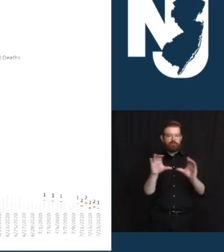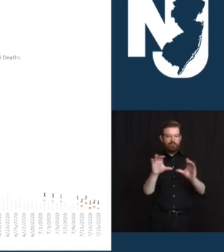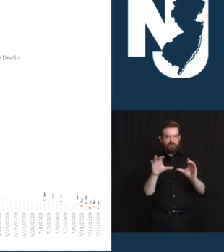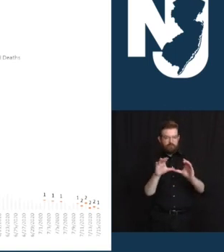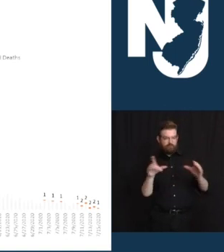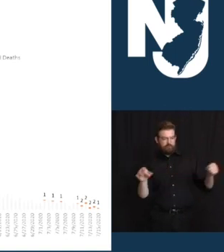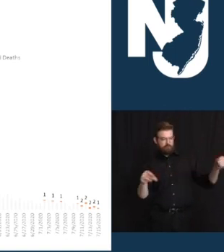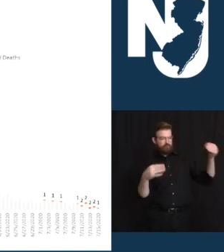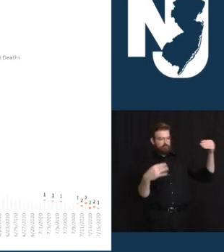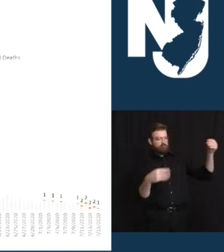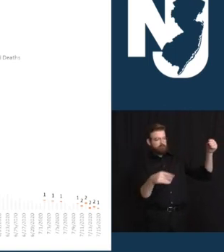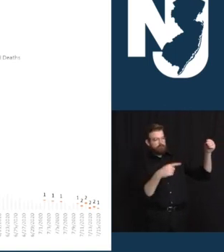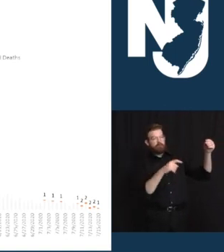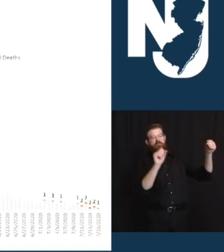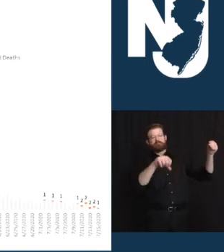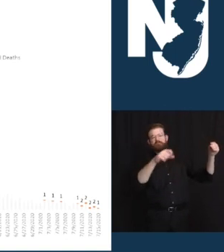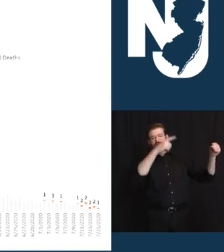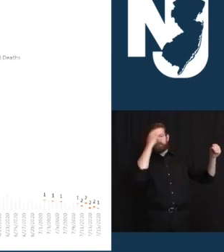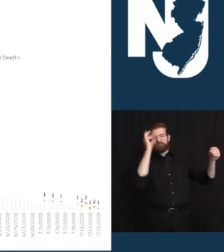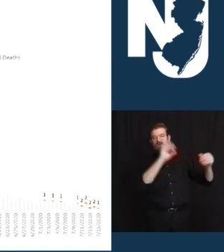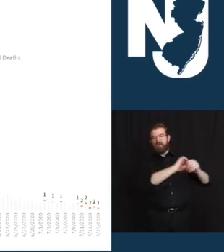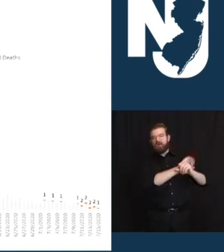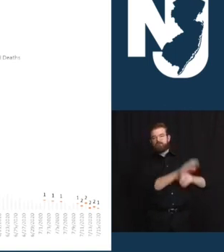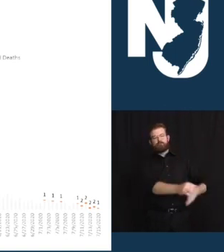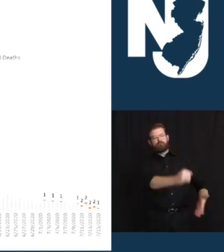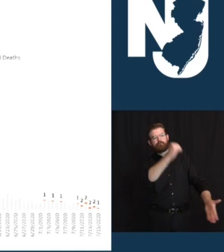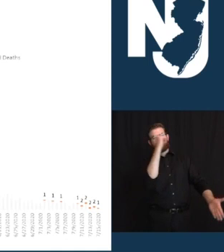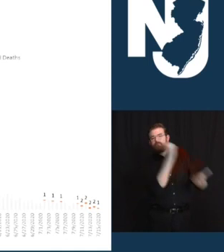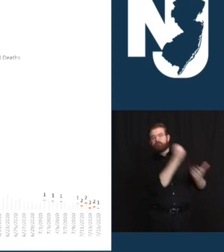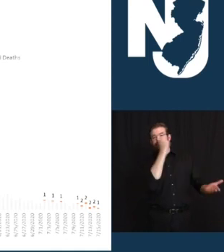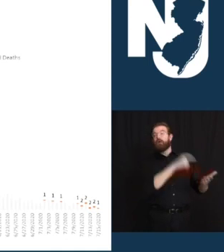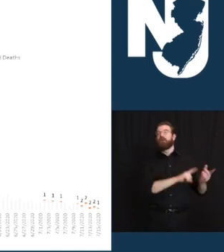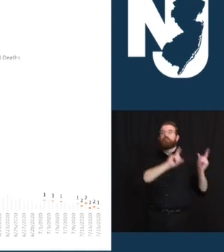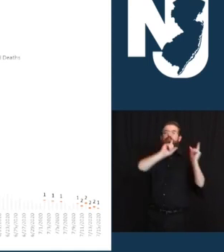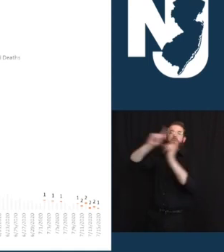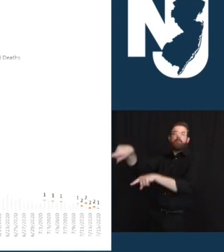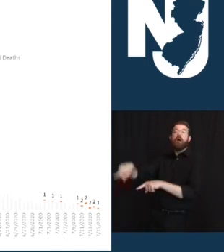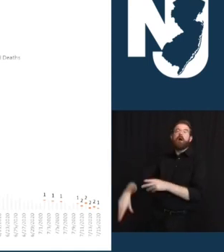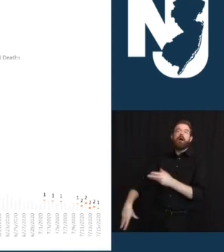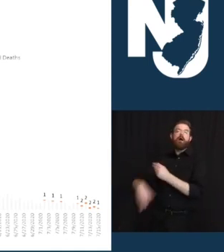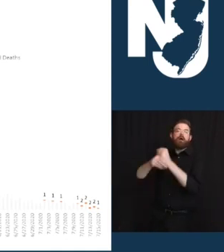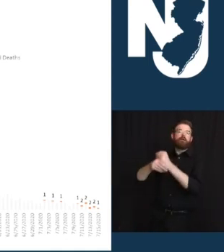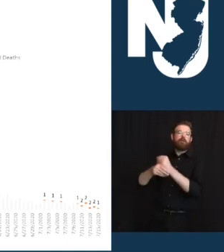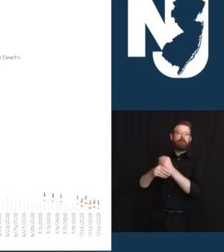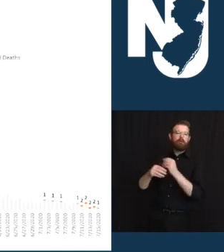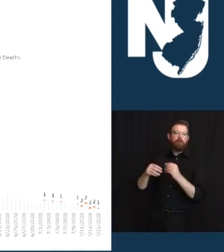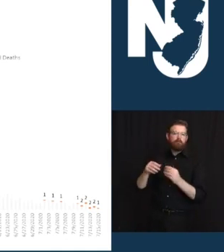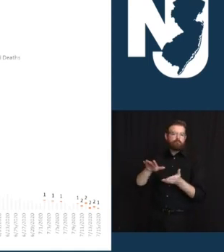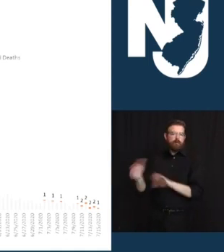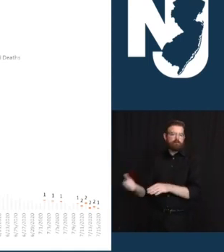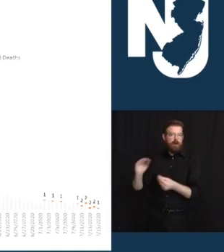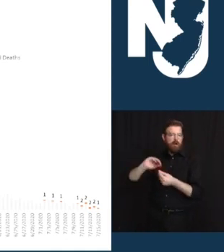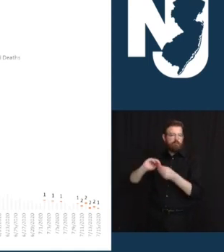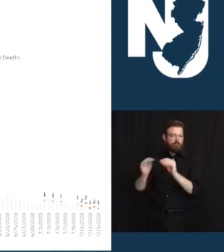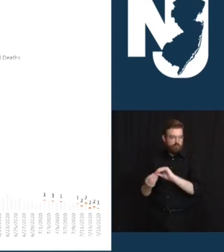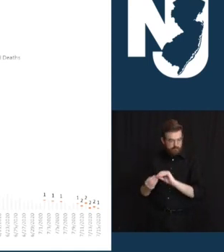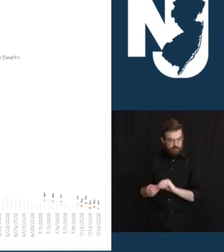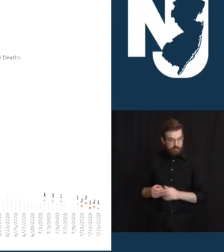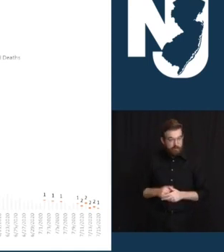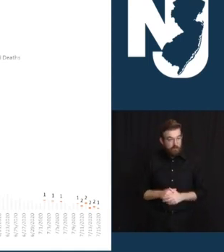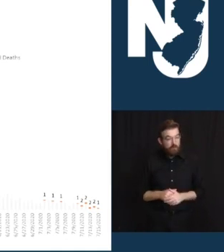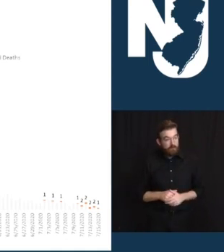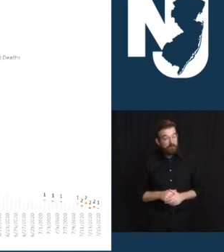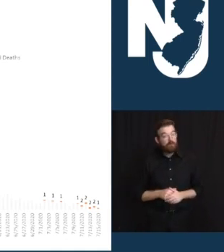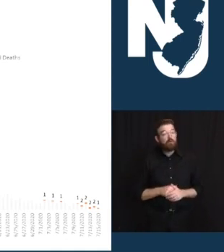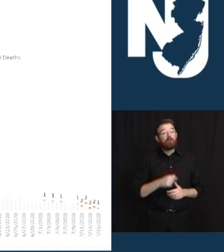reported. At the state veterans' homes, the numbers remain the same, and at our state psychiatric hospitals, the